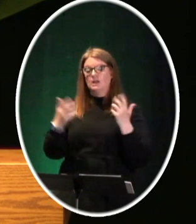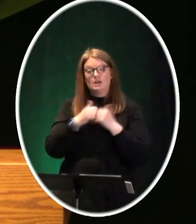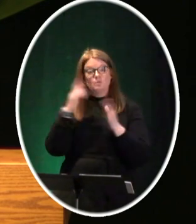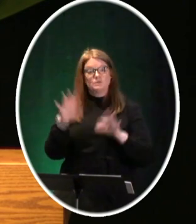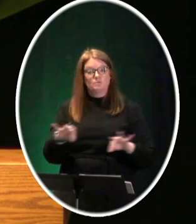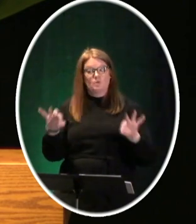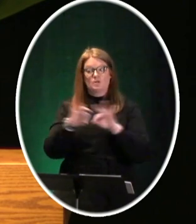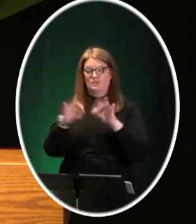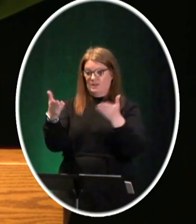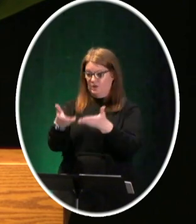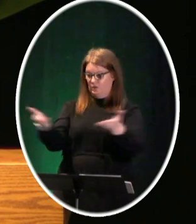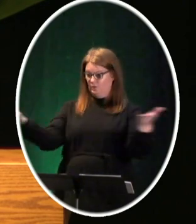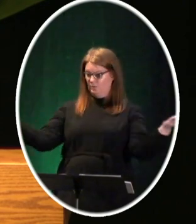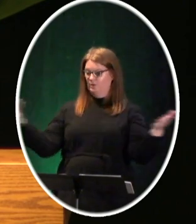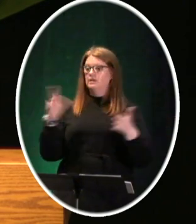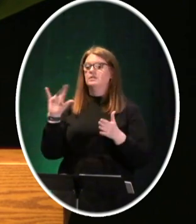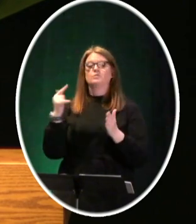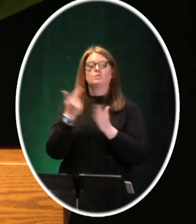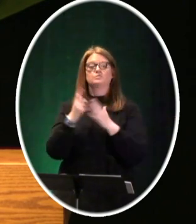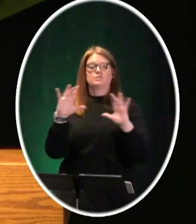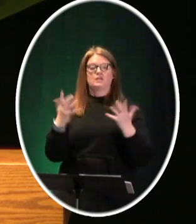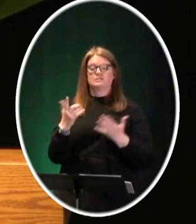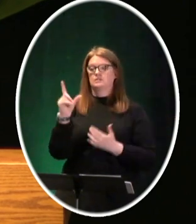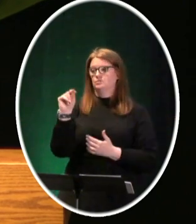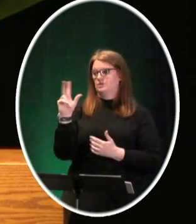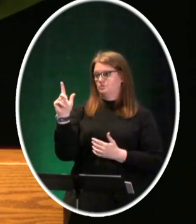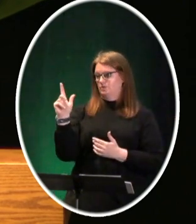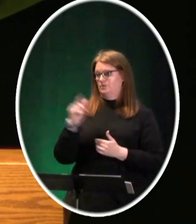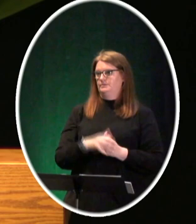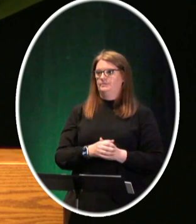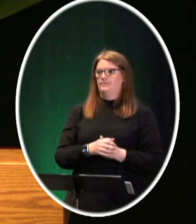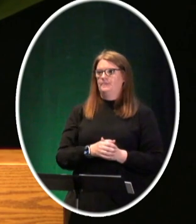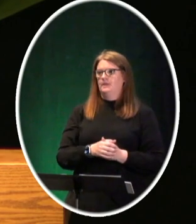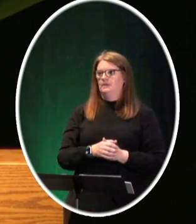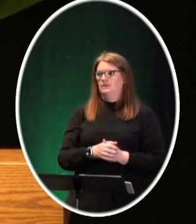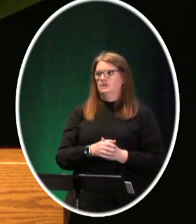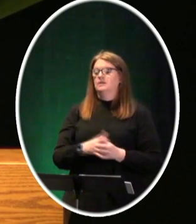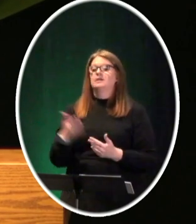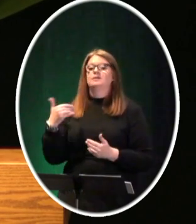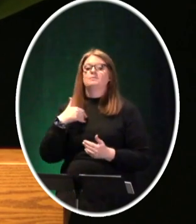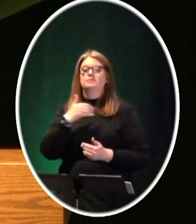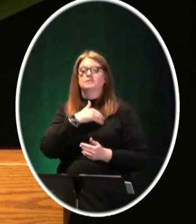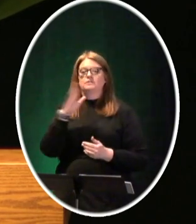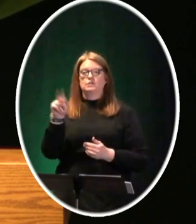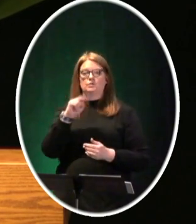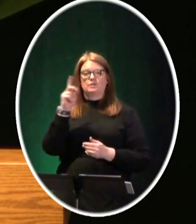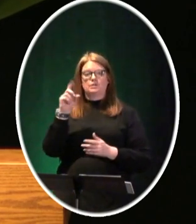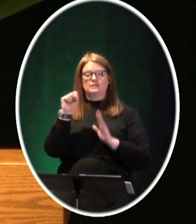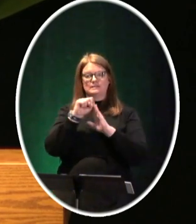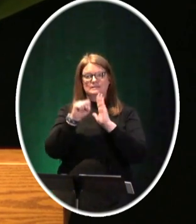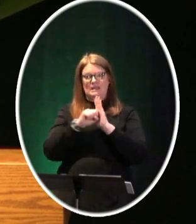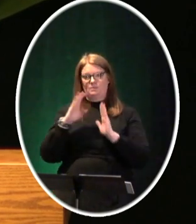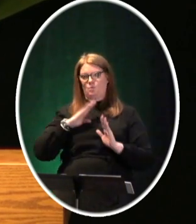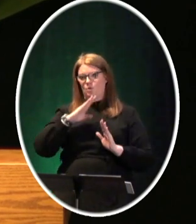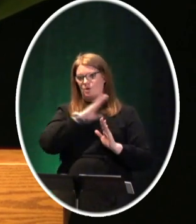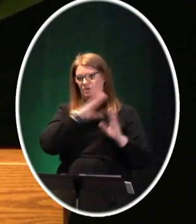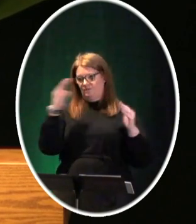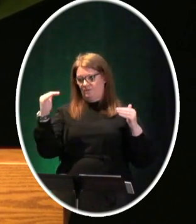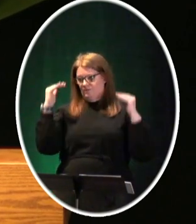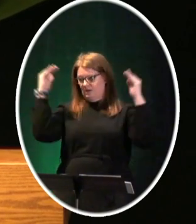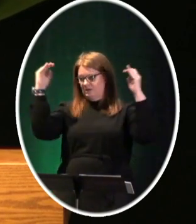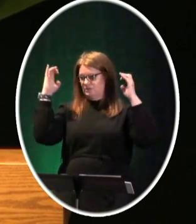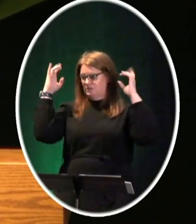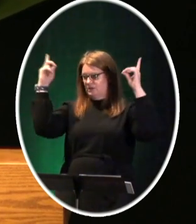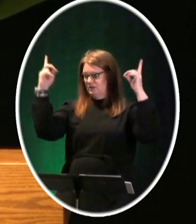you, the graduating class of 2023. Members of the North Dakota State Board of Higher Education are